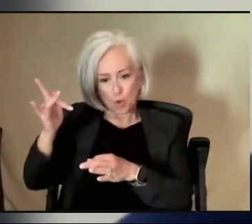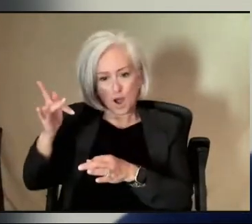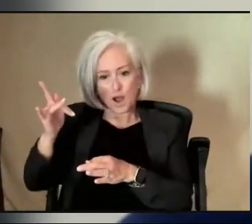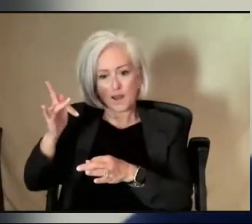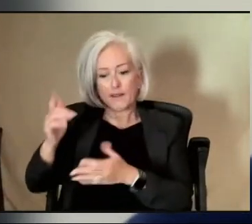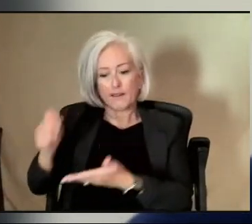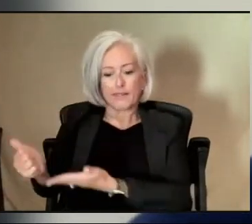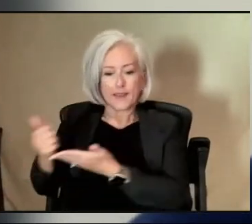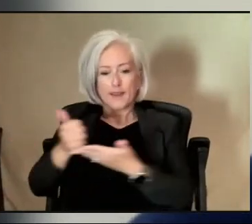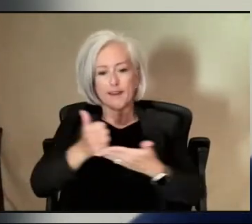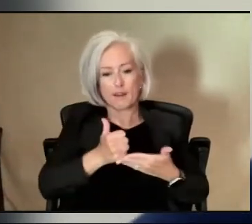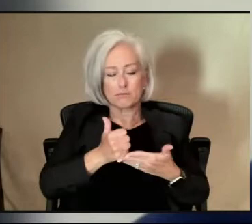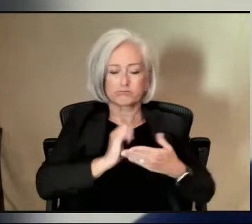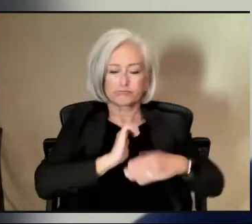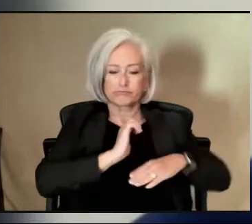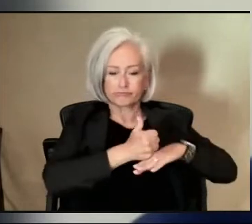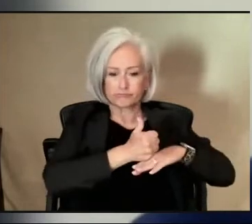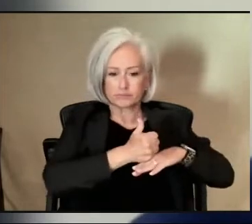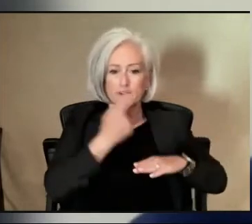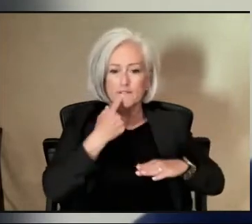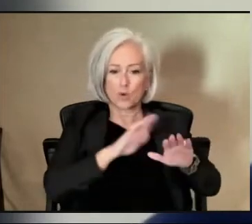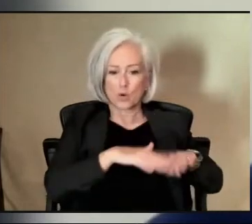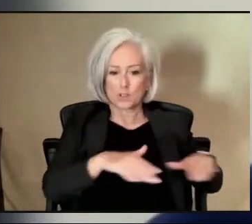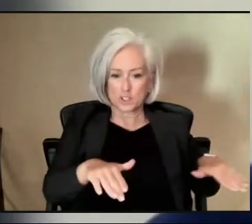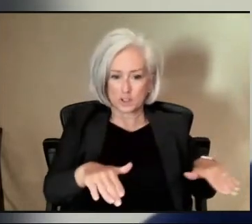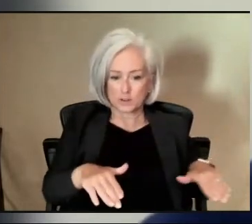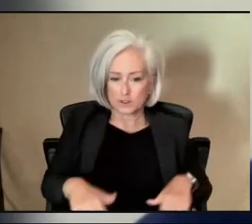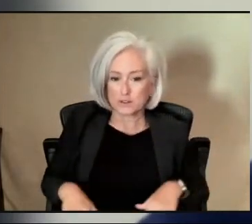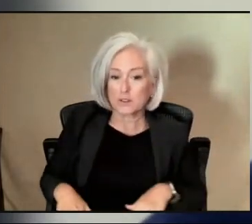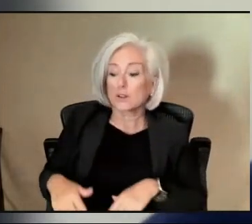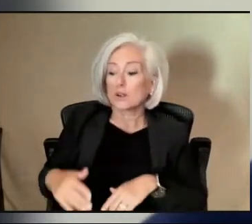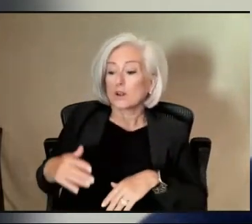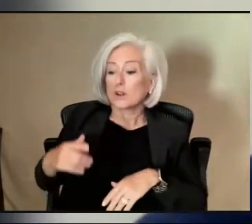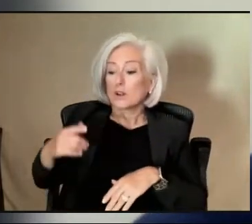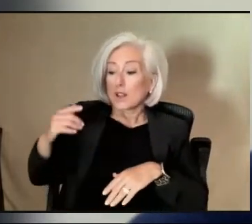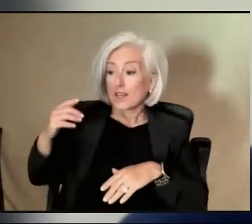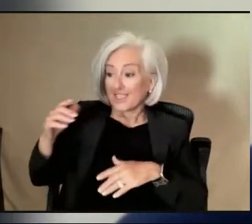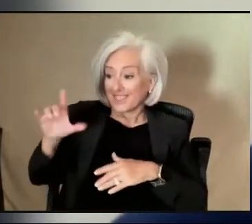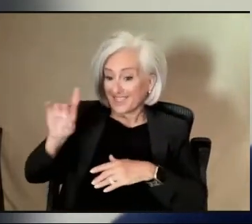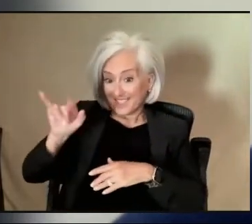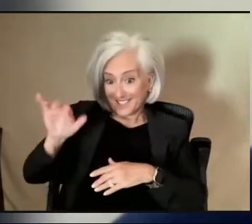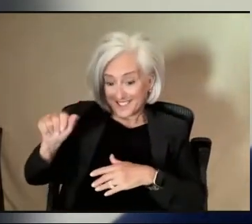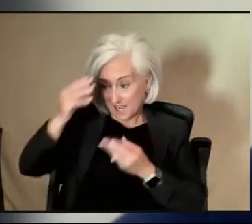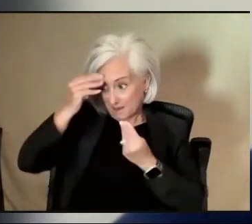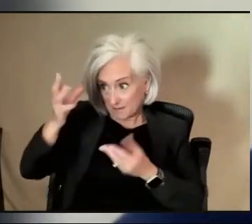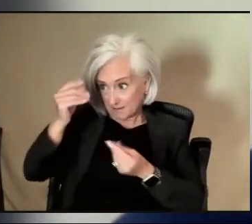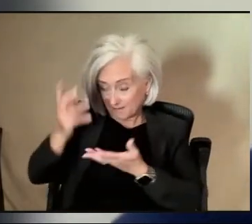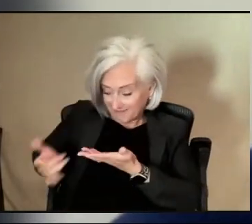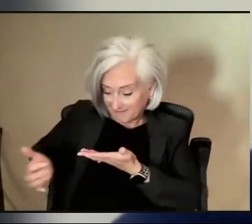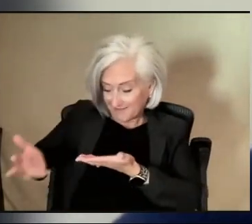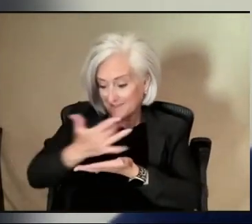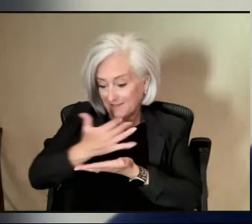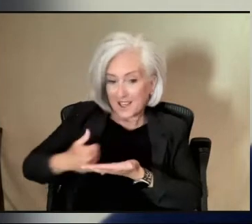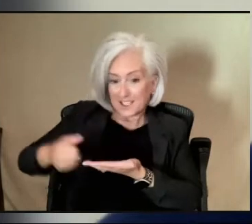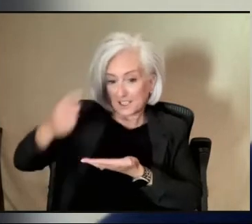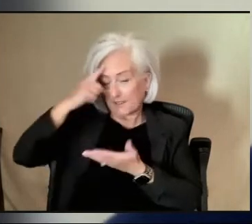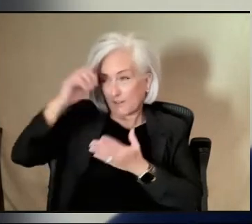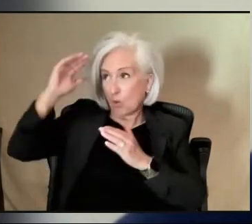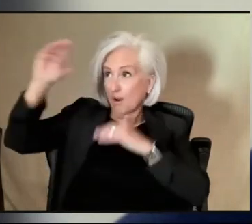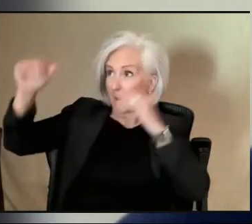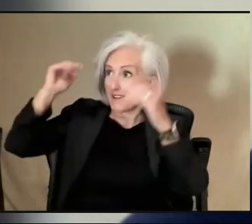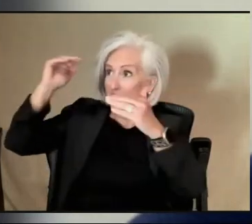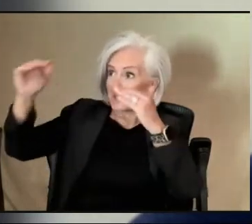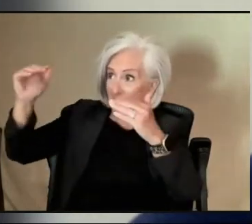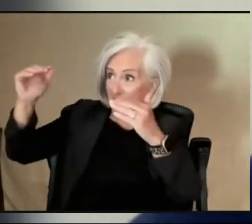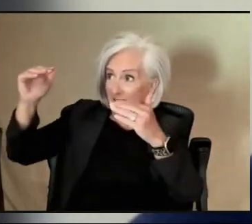usually written for most vaccines after the data are already in adults, and those tell us how we need